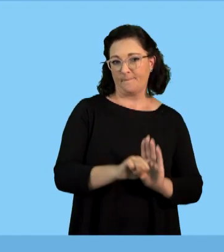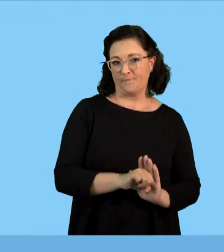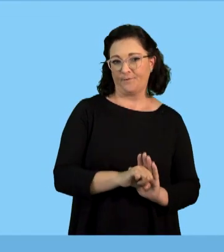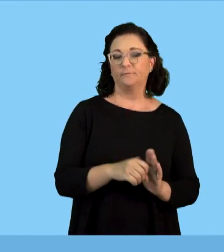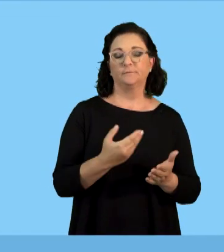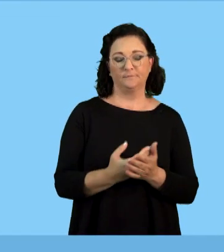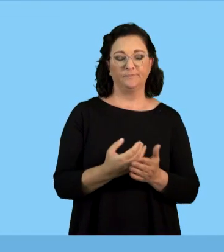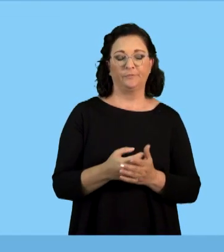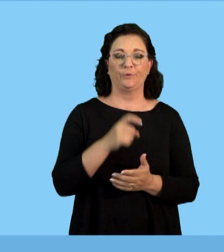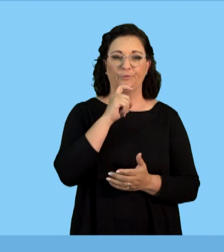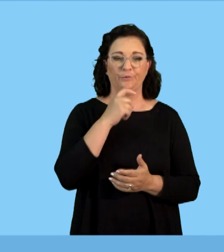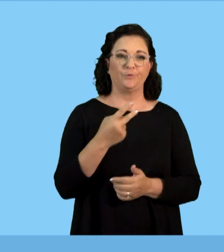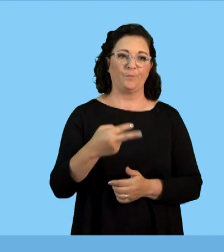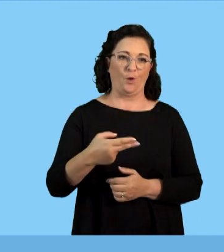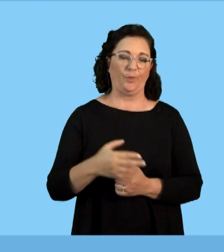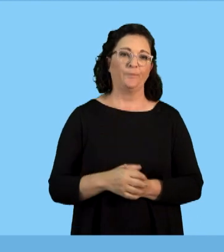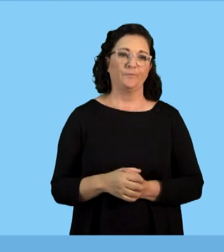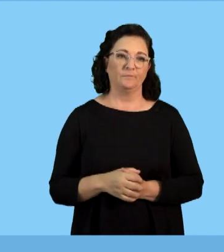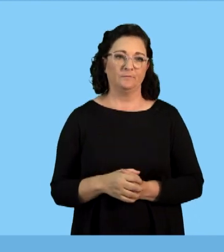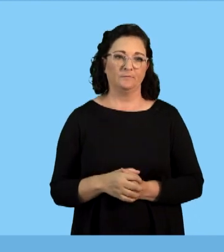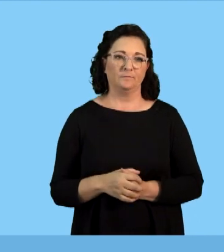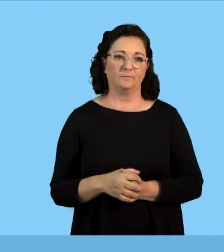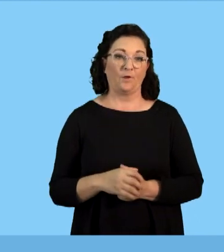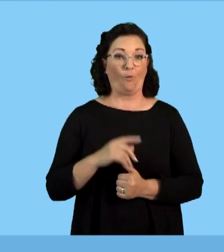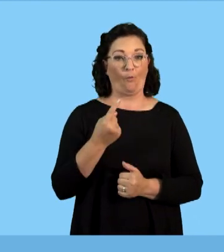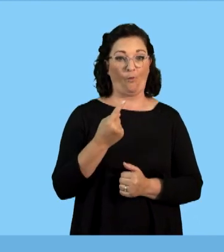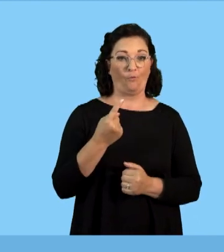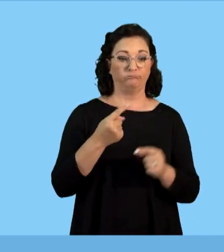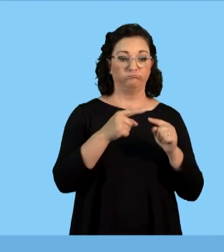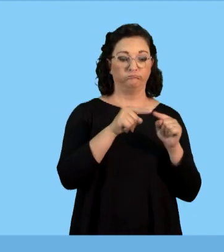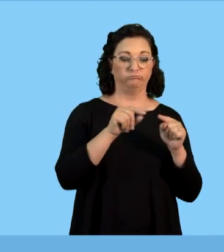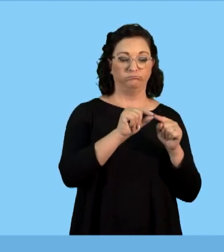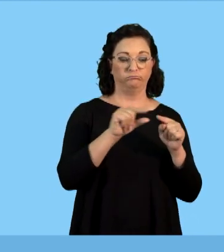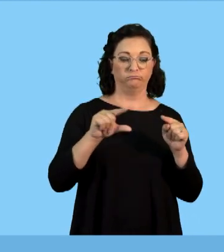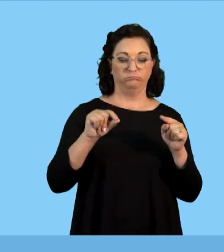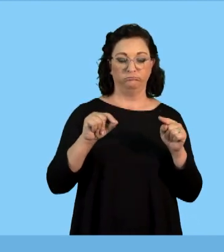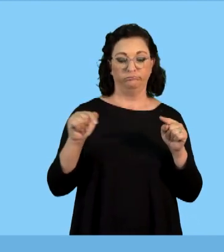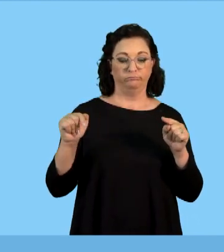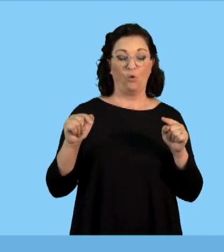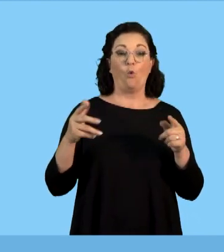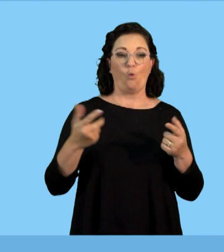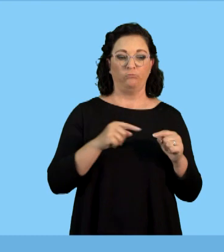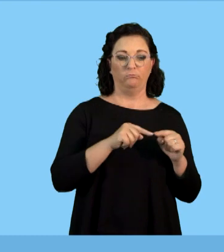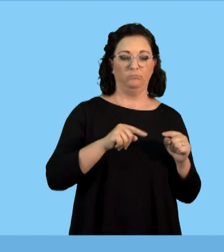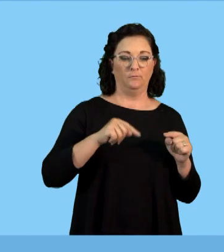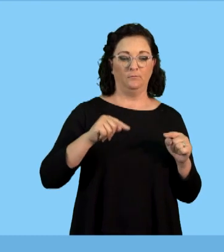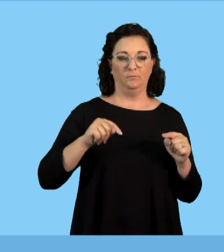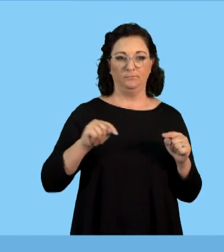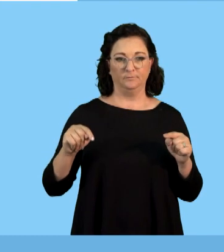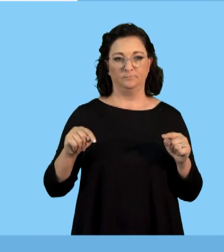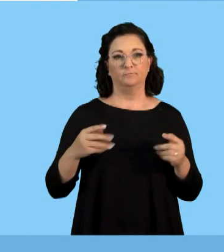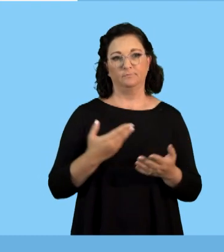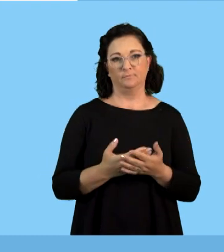denote the resistance or the resistor of an electric circuit. We can either use the first one or we can use the second one